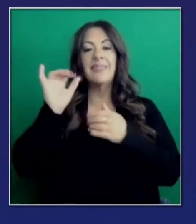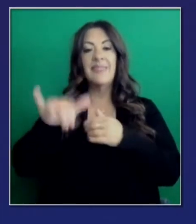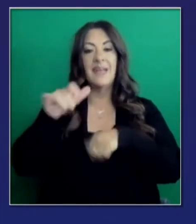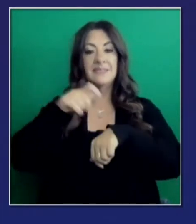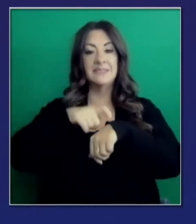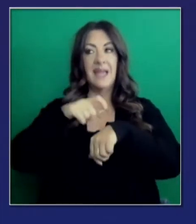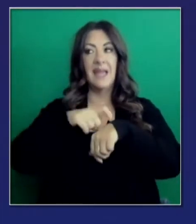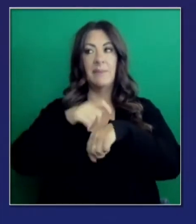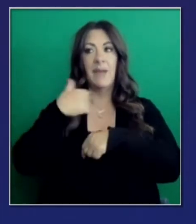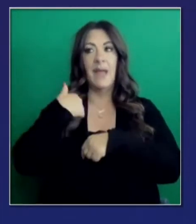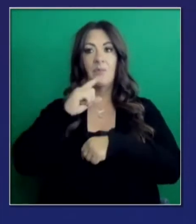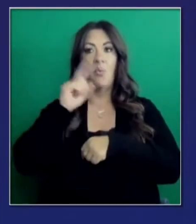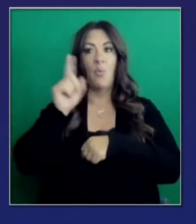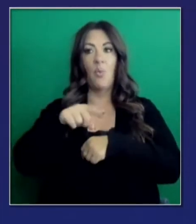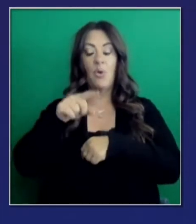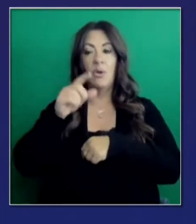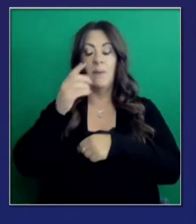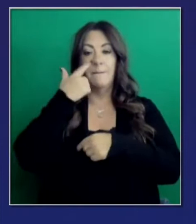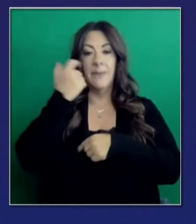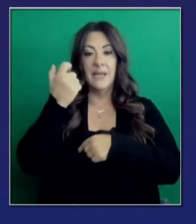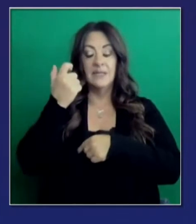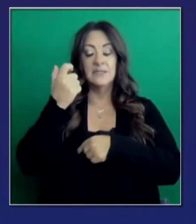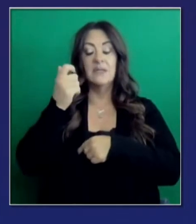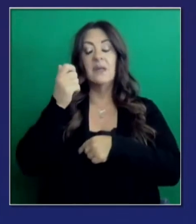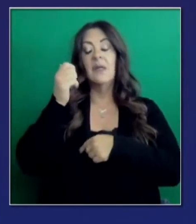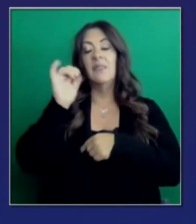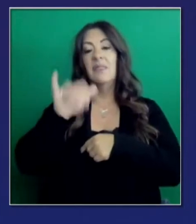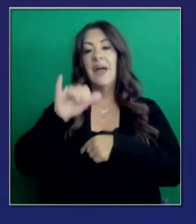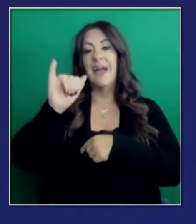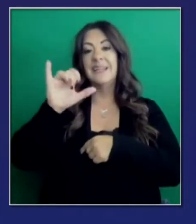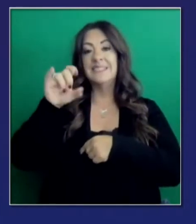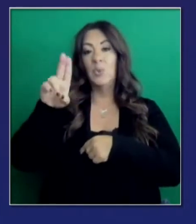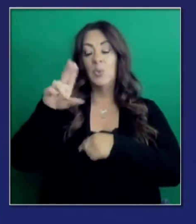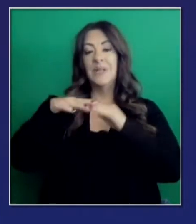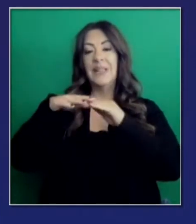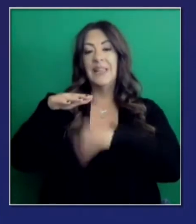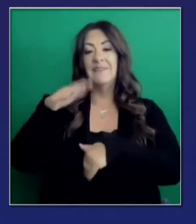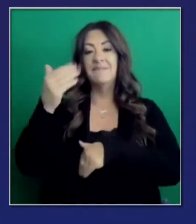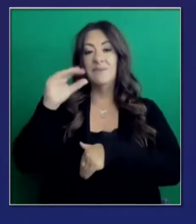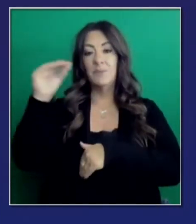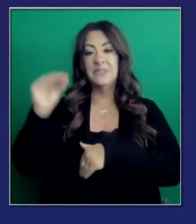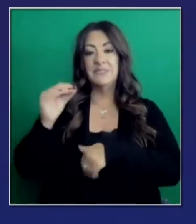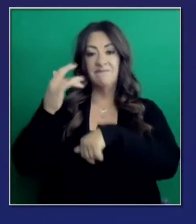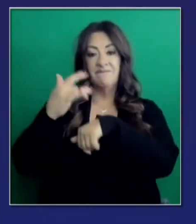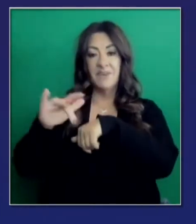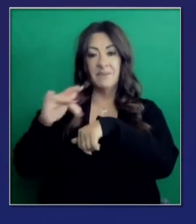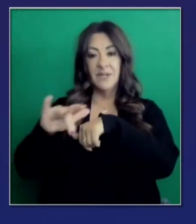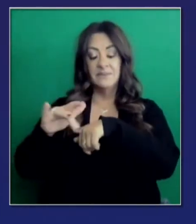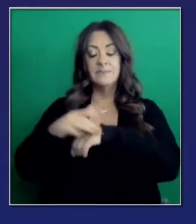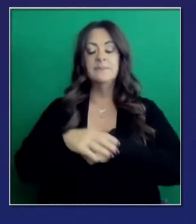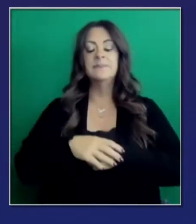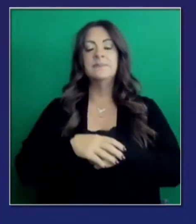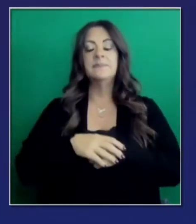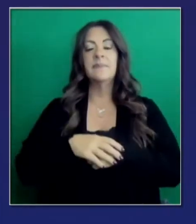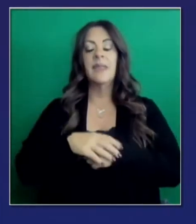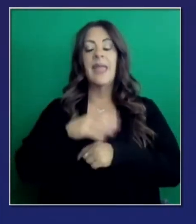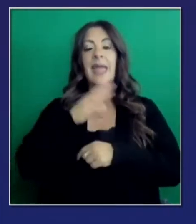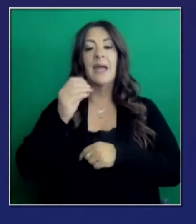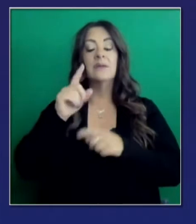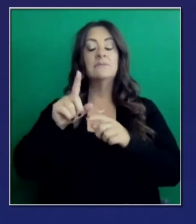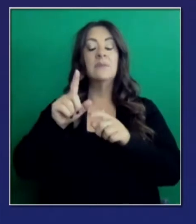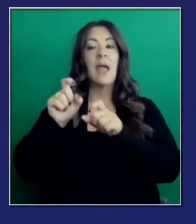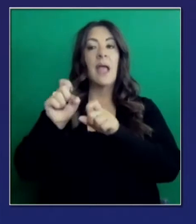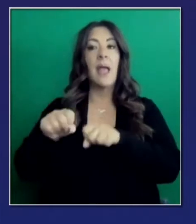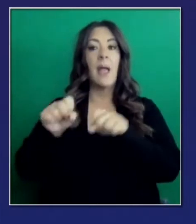15% ICU capacity. In order to come out of the stay-at-home order, as greater